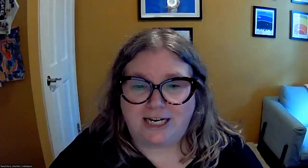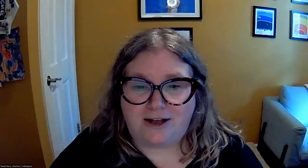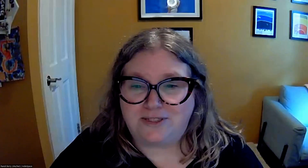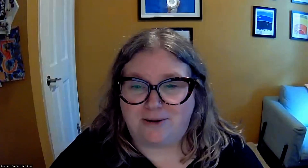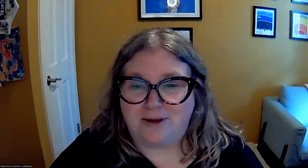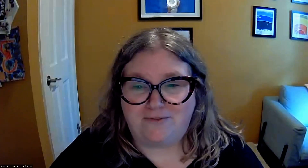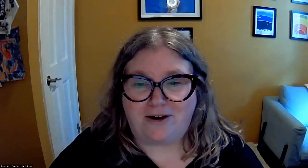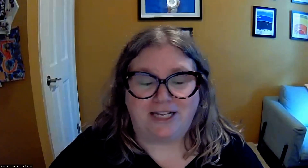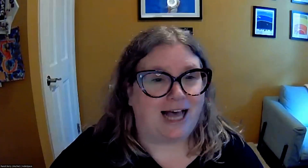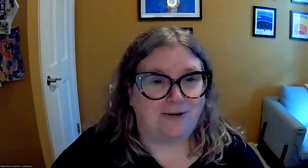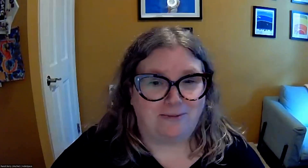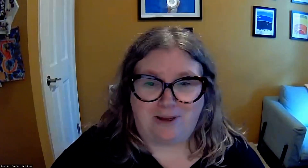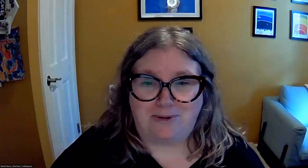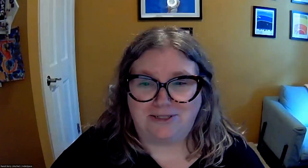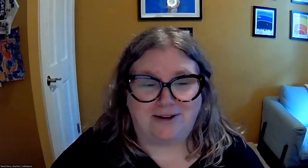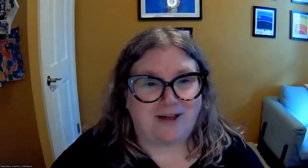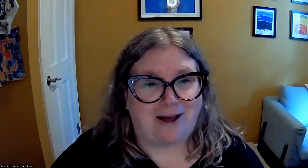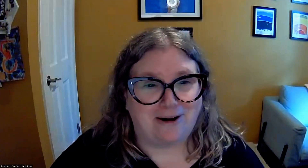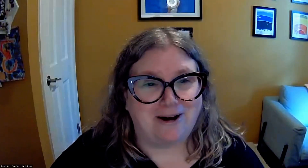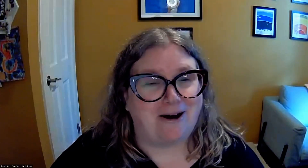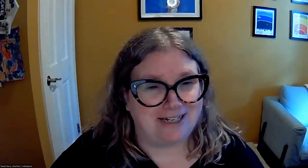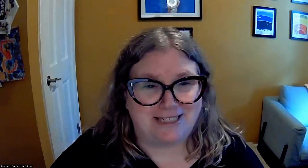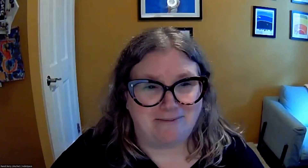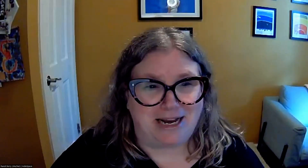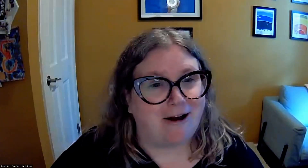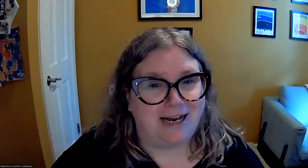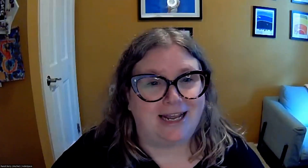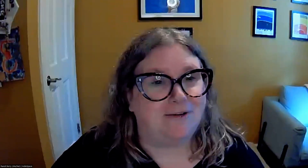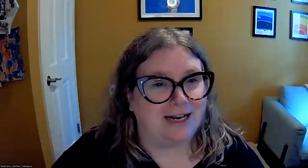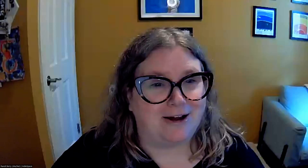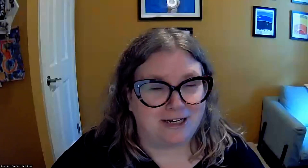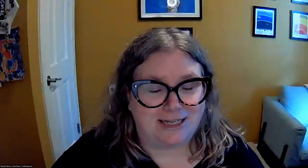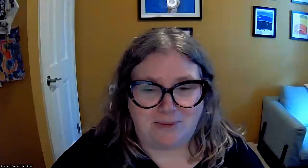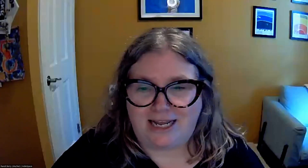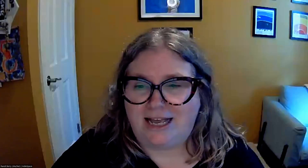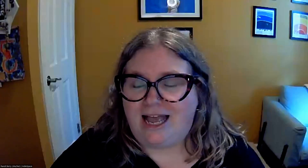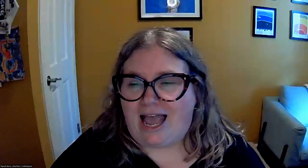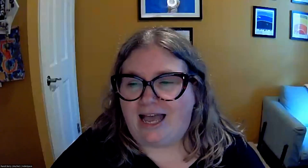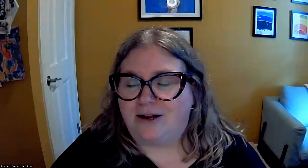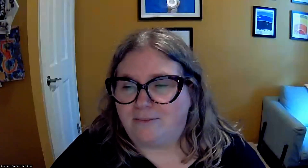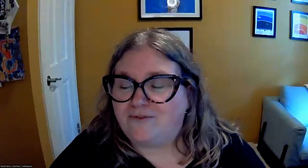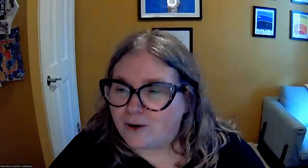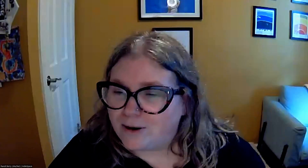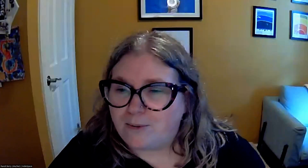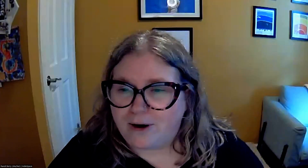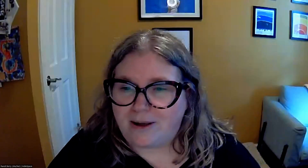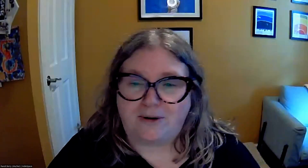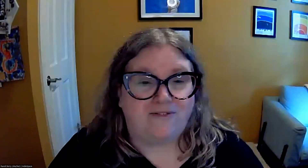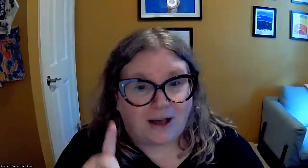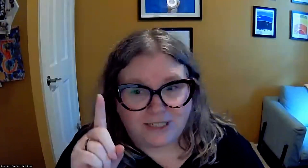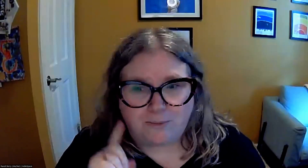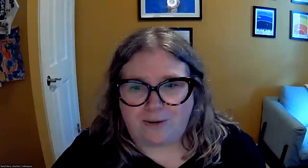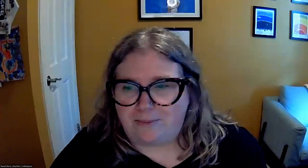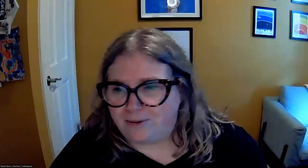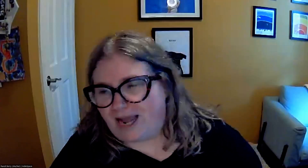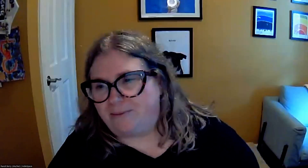the urging of some very loud members of our artist committee, our nitty gritty artist committee, and a former board member,